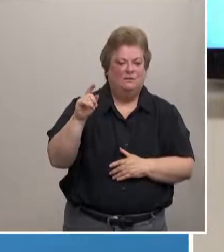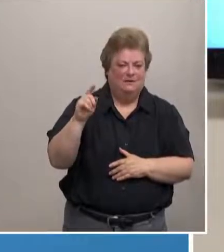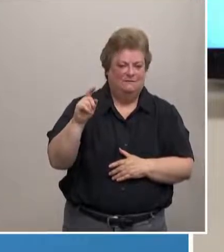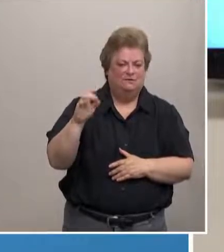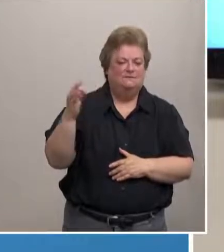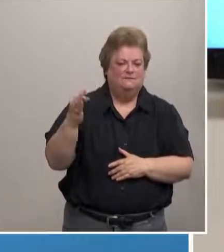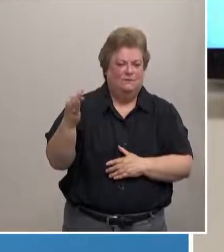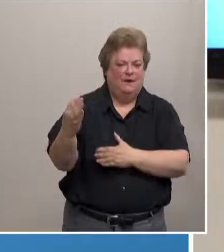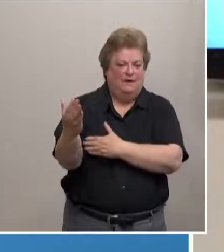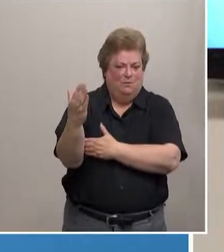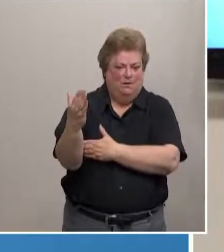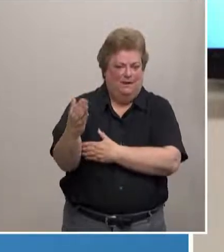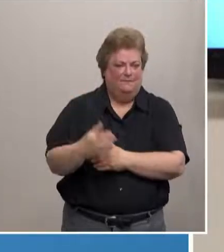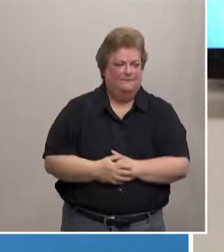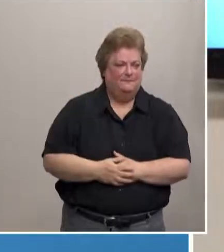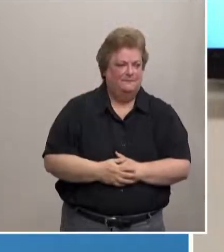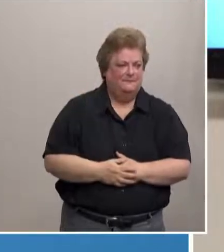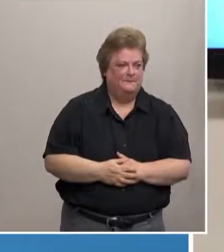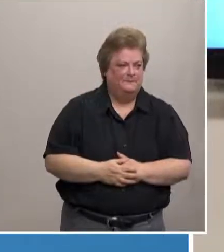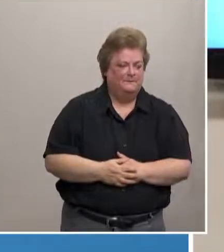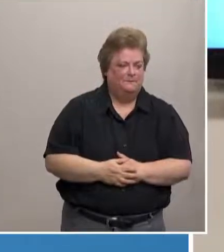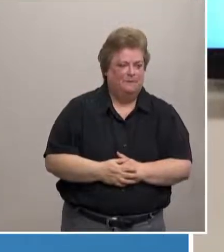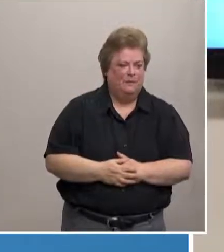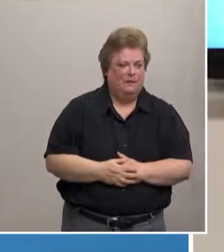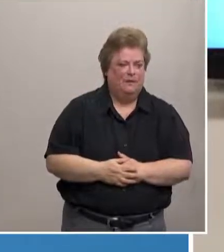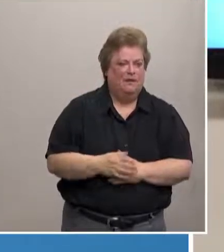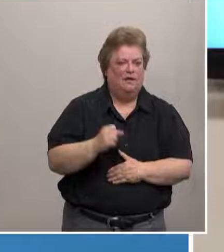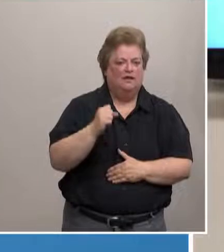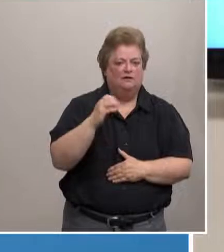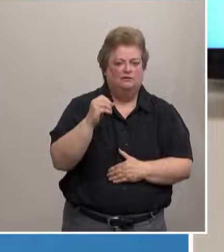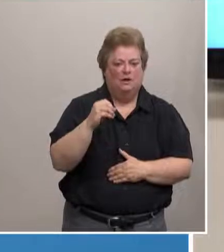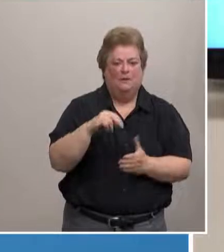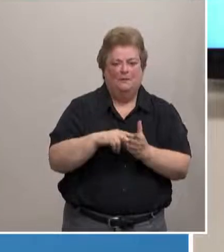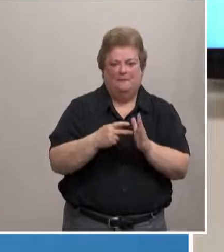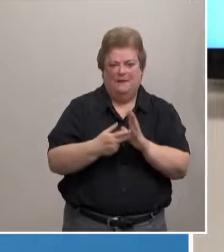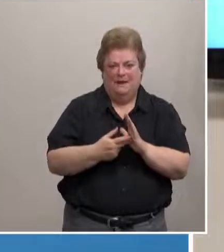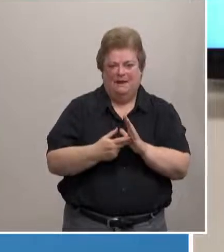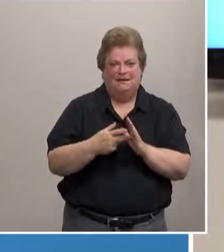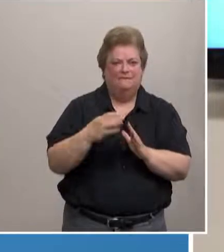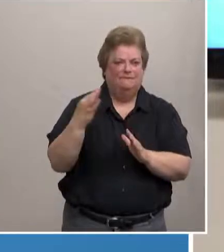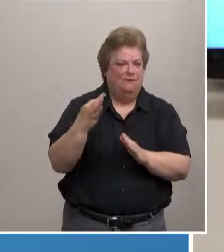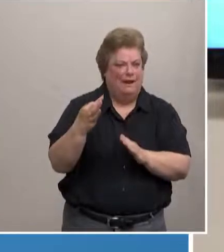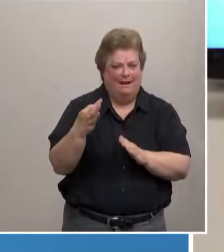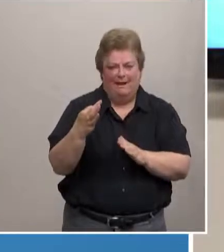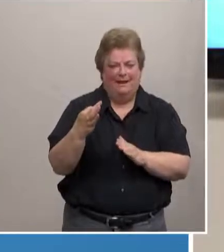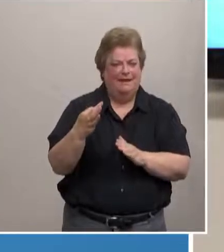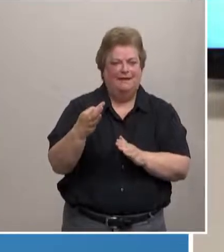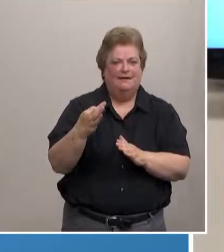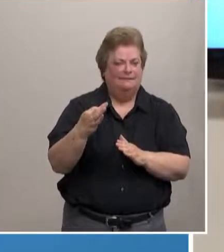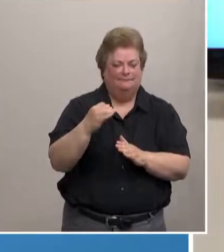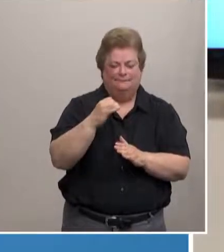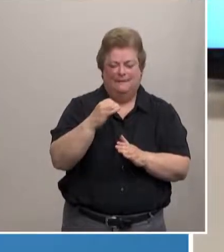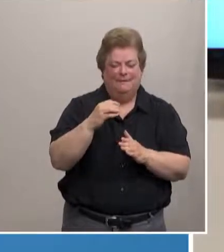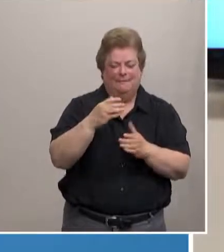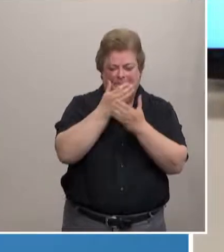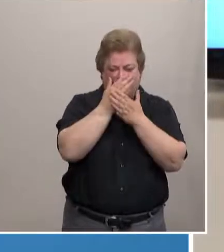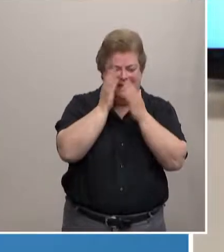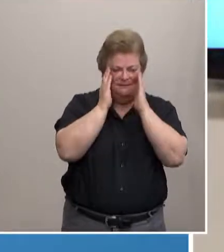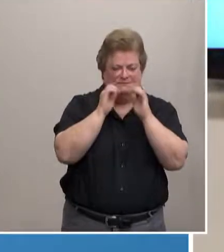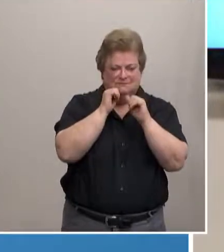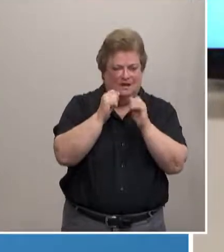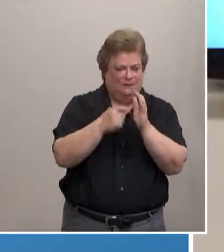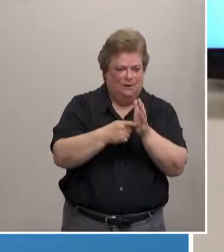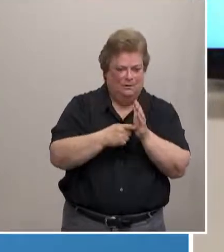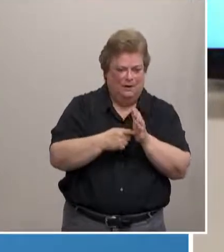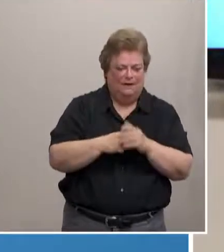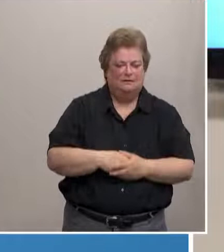morning. Okay, so basically masks won't be required starting Friday. Right. Fully.